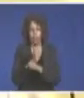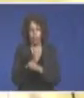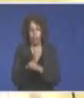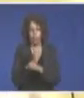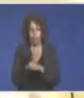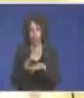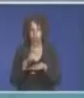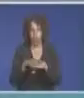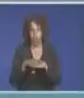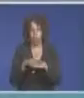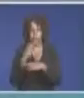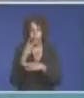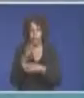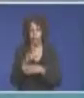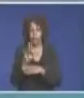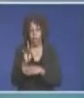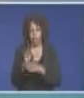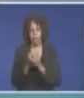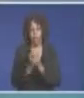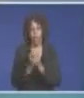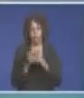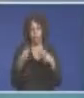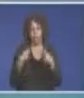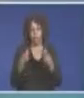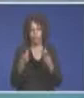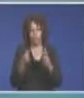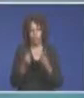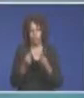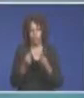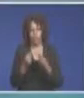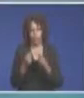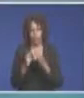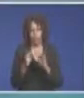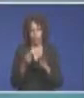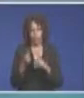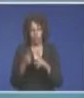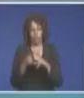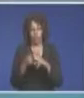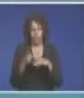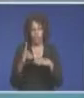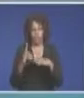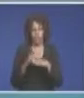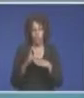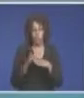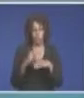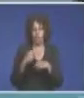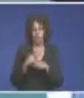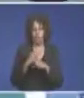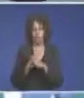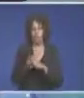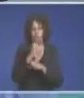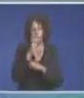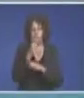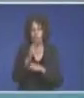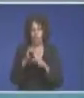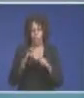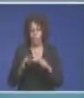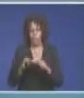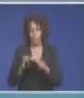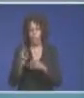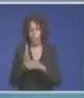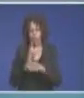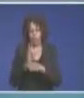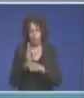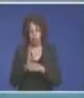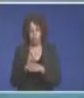initial assessment. We would have to do some minor repairs to the dock just to make sure that it continues its useful